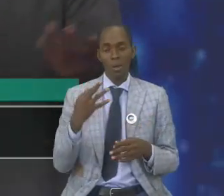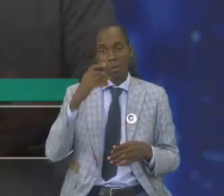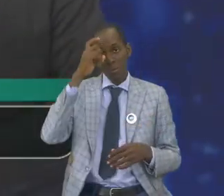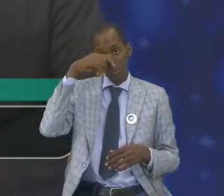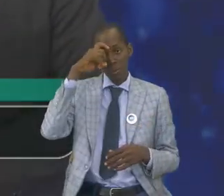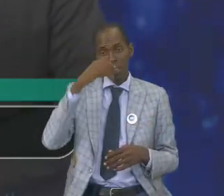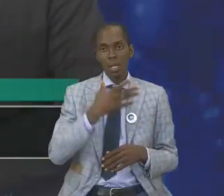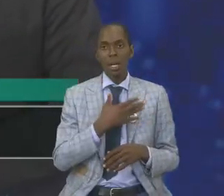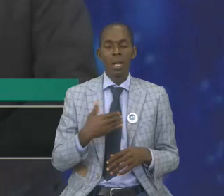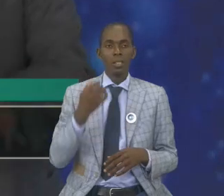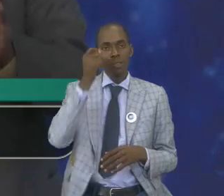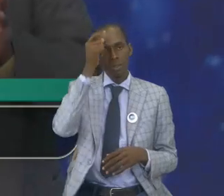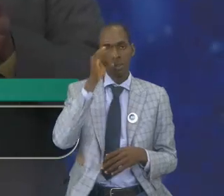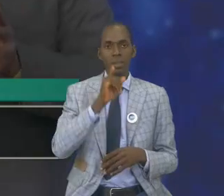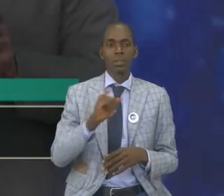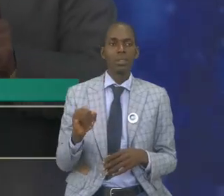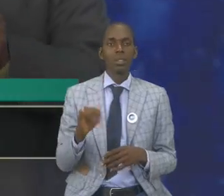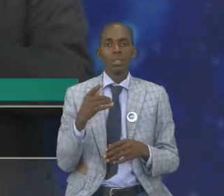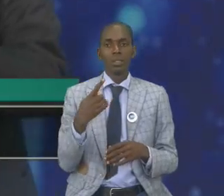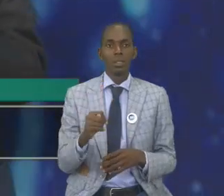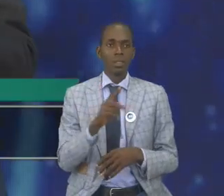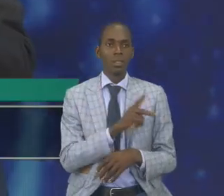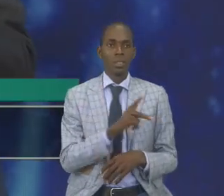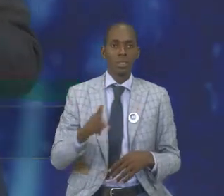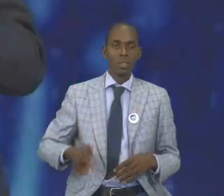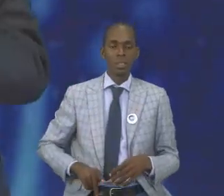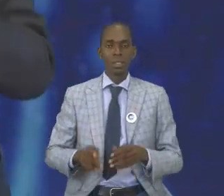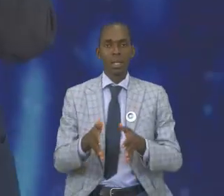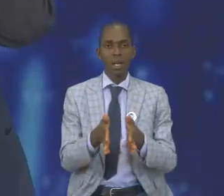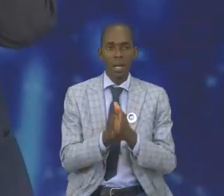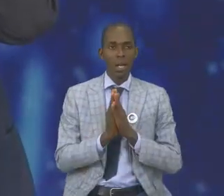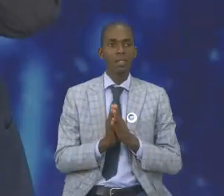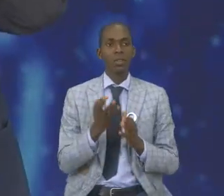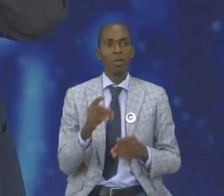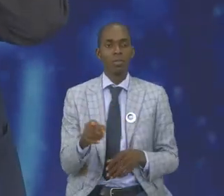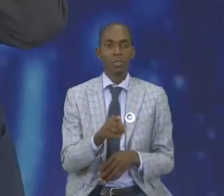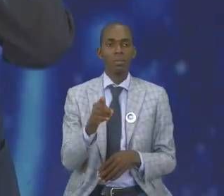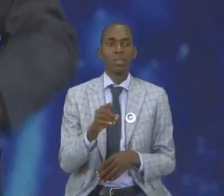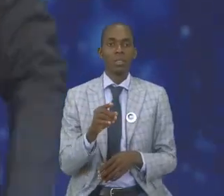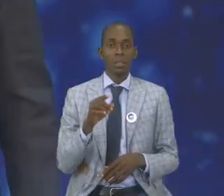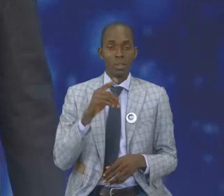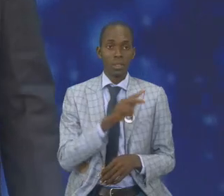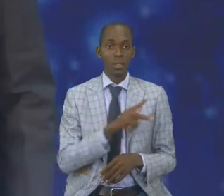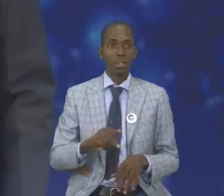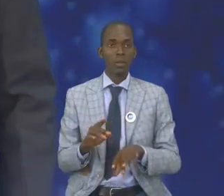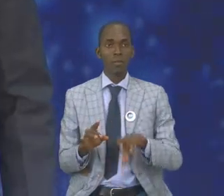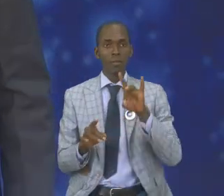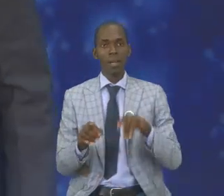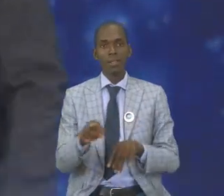and understanding, the king inquired of them." He found